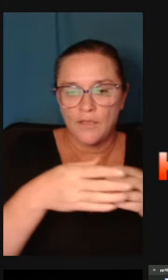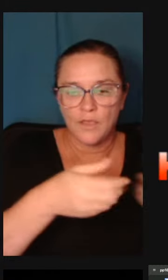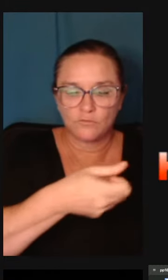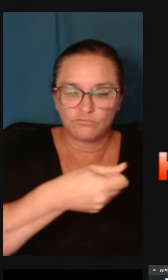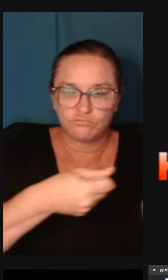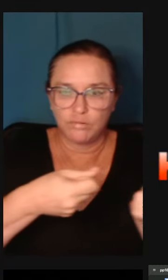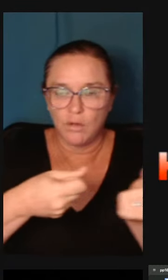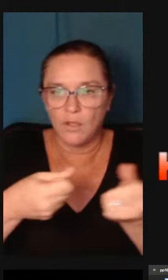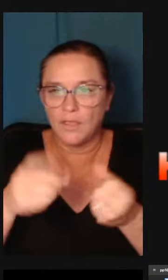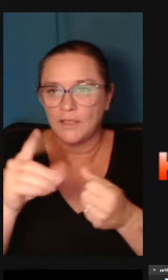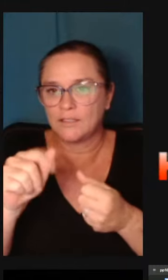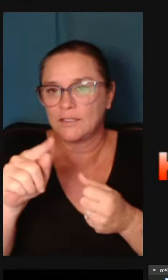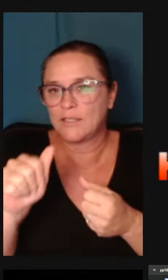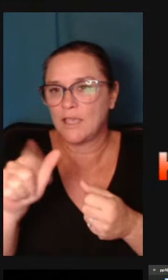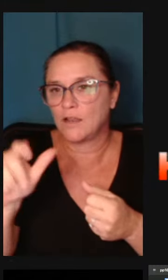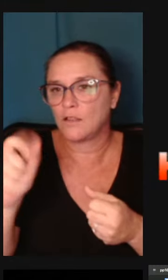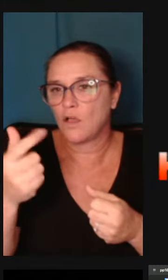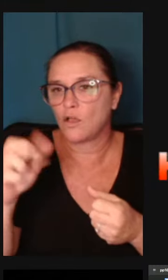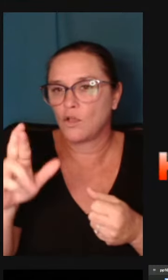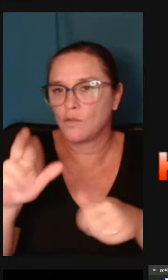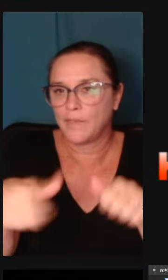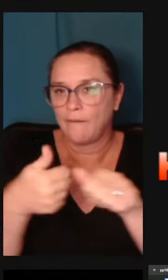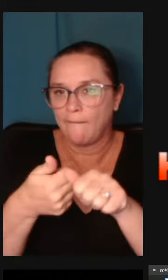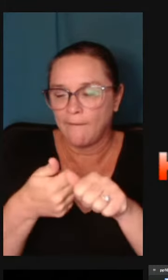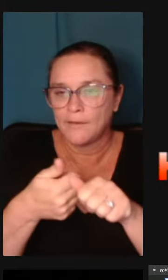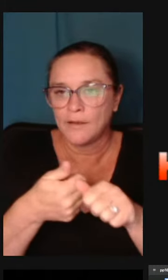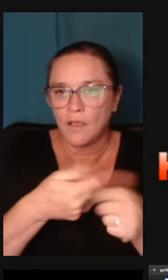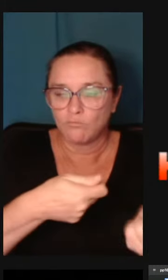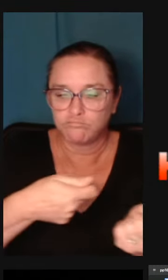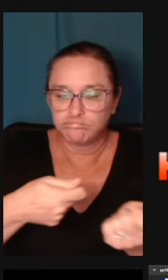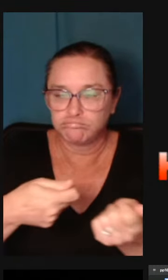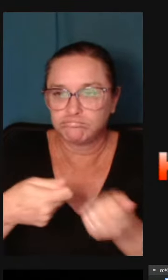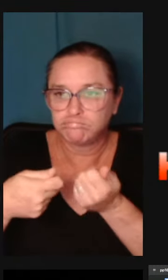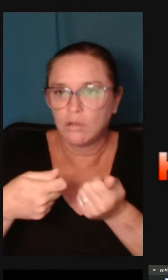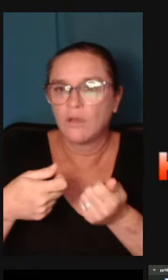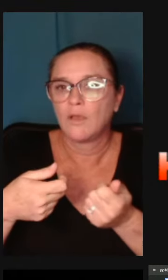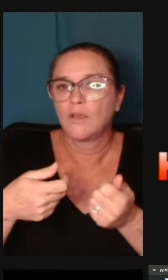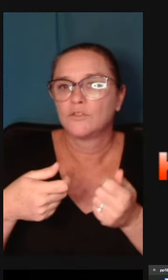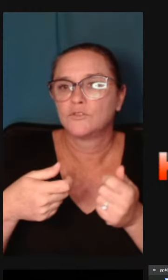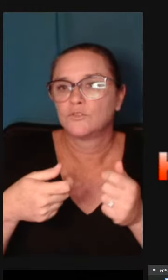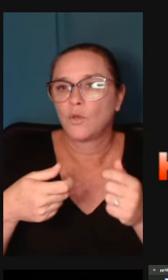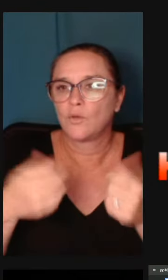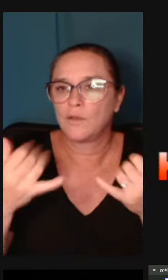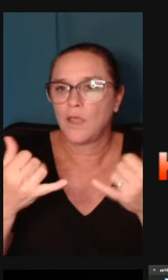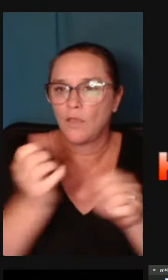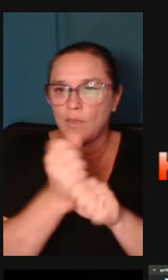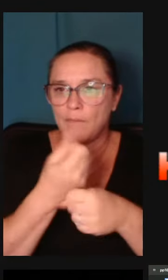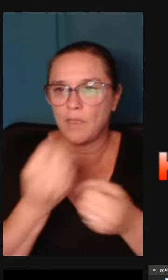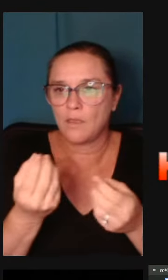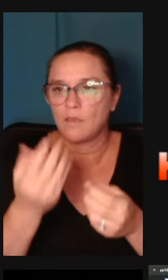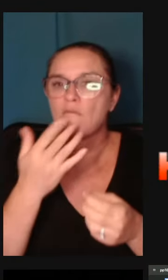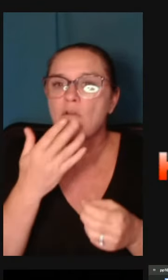and measuring all the layers underneath there. And so they've colored it to make it easier for